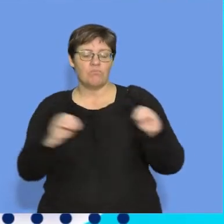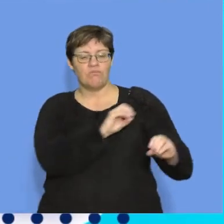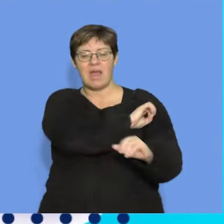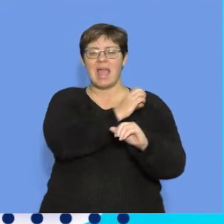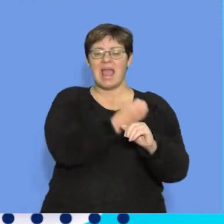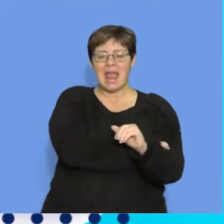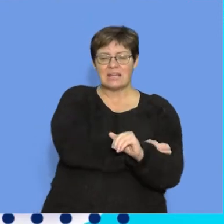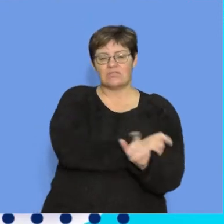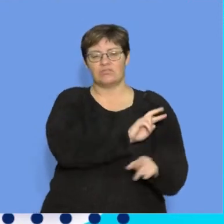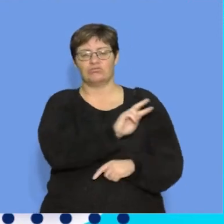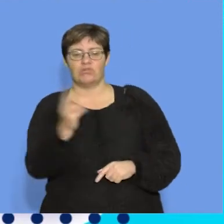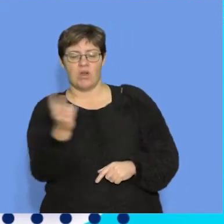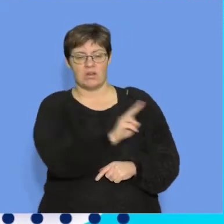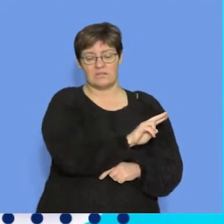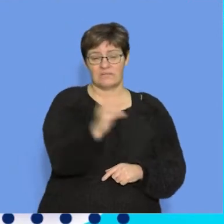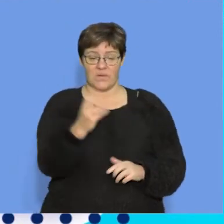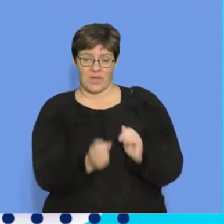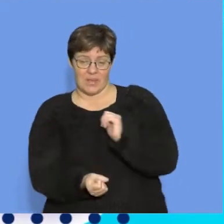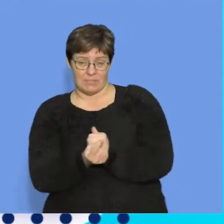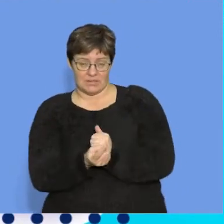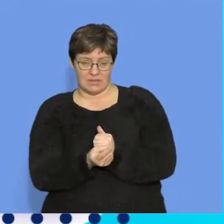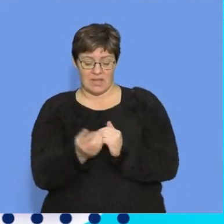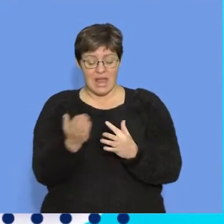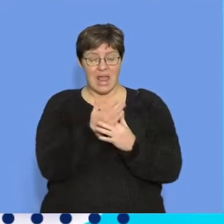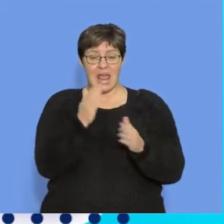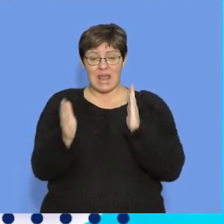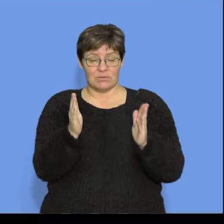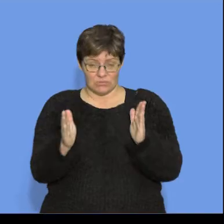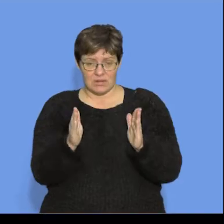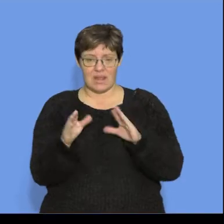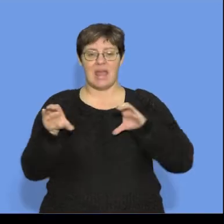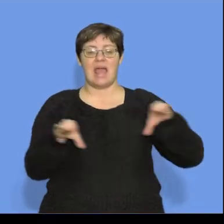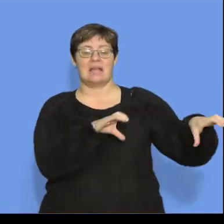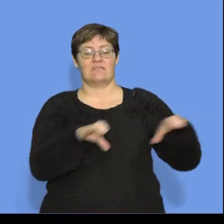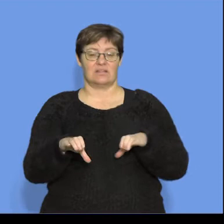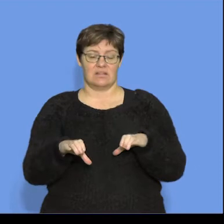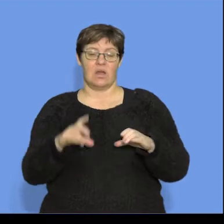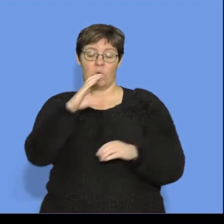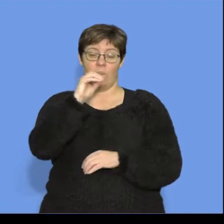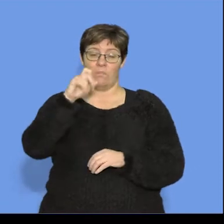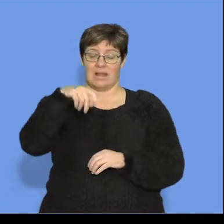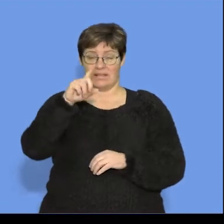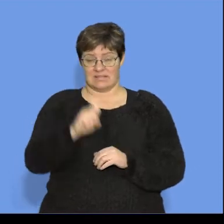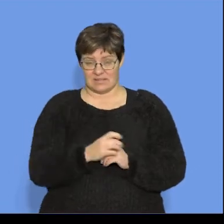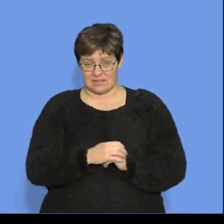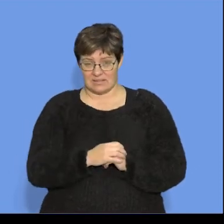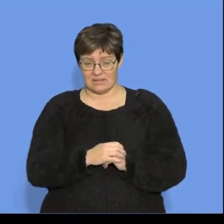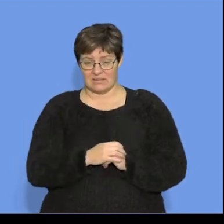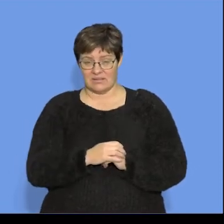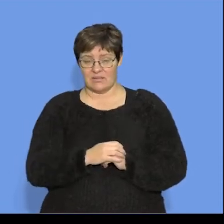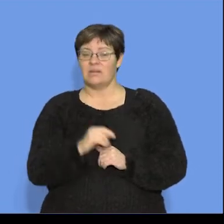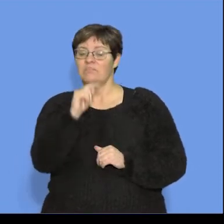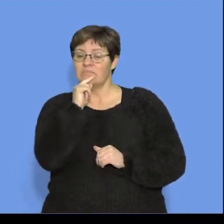energy transfers that are happening. And the in-between state is the activated complex. So we define an